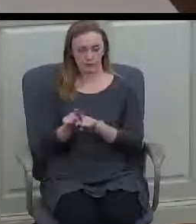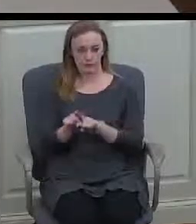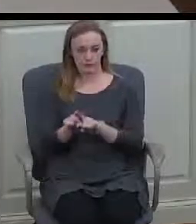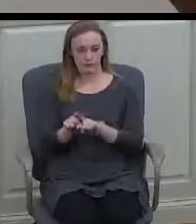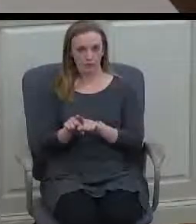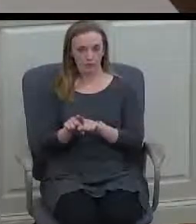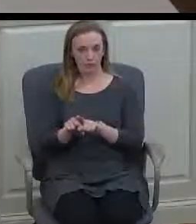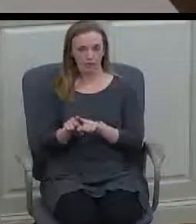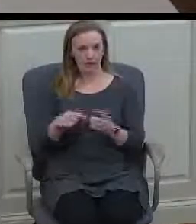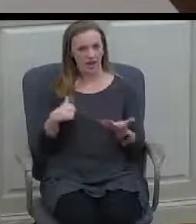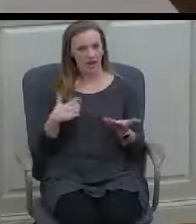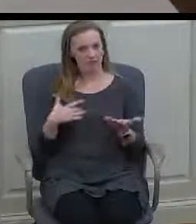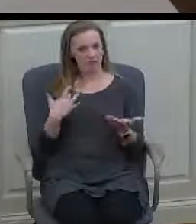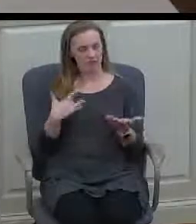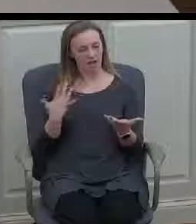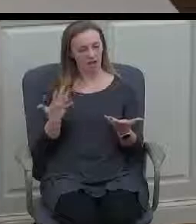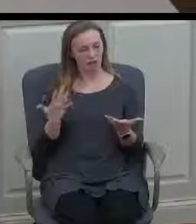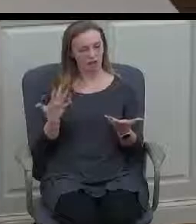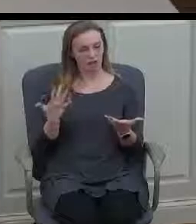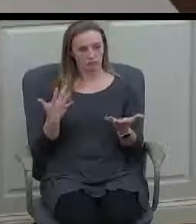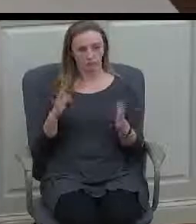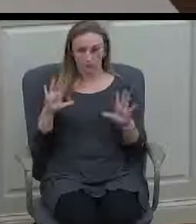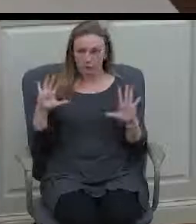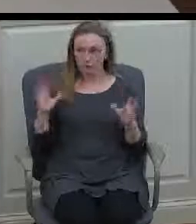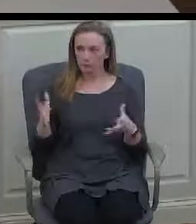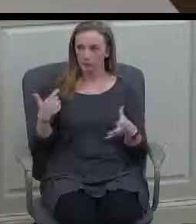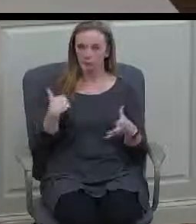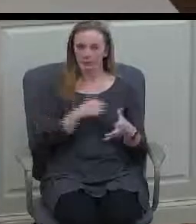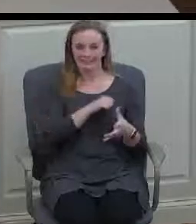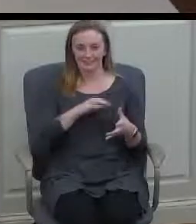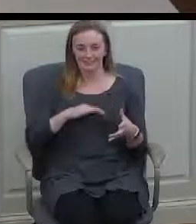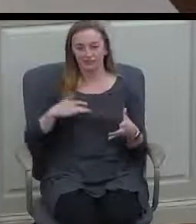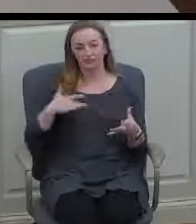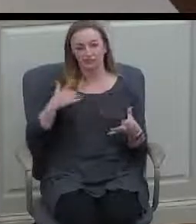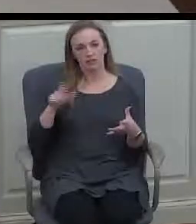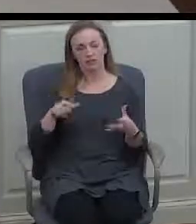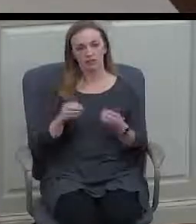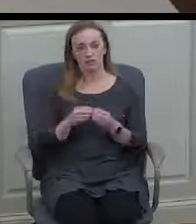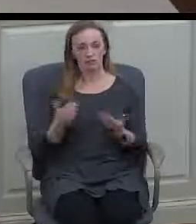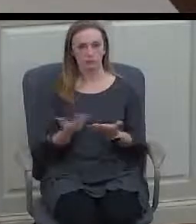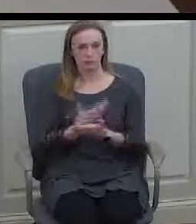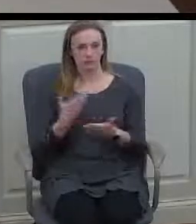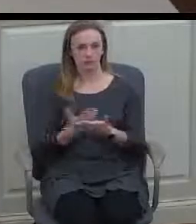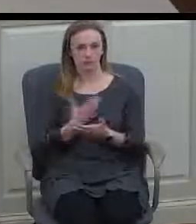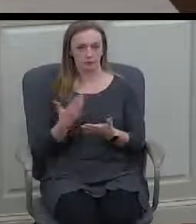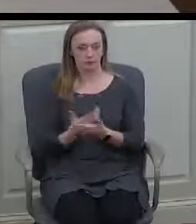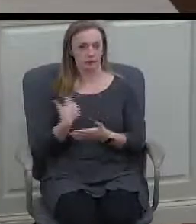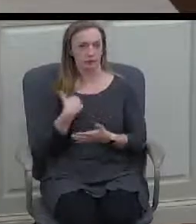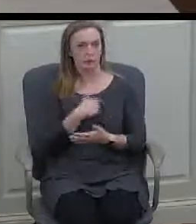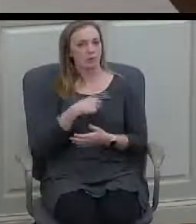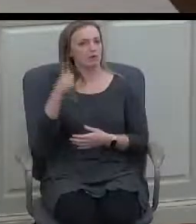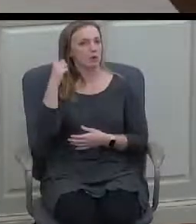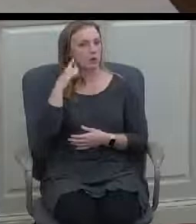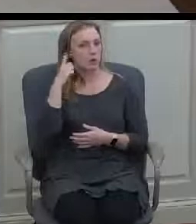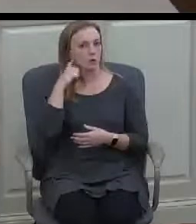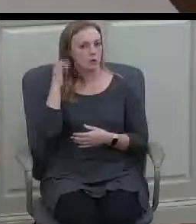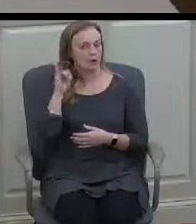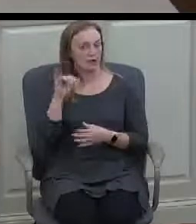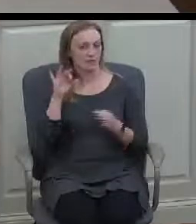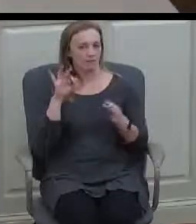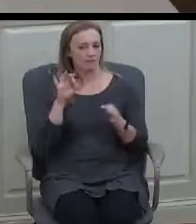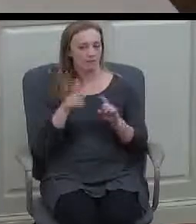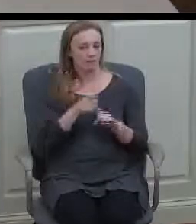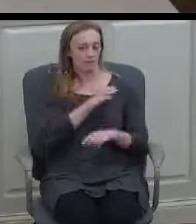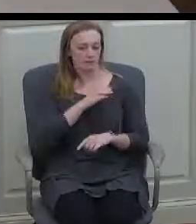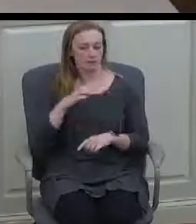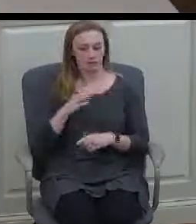I felt like we, as a group, as staff, felt like there was a need for it. Certainly, we had received that feedback from the commission, and